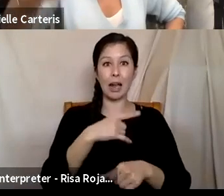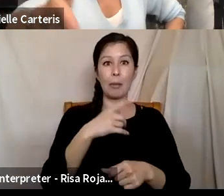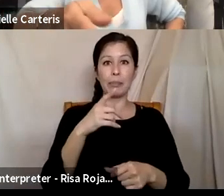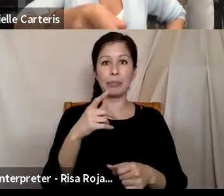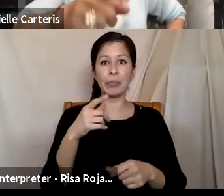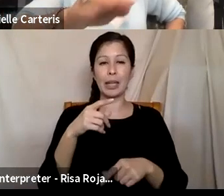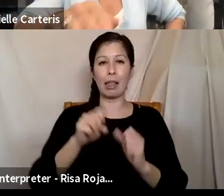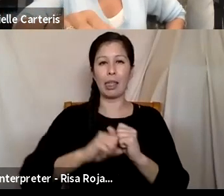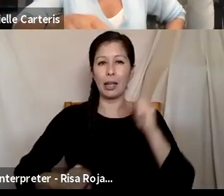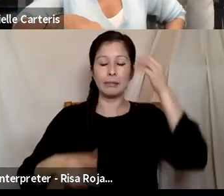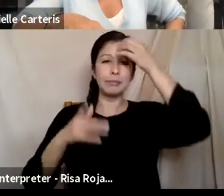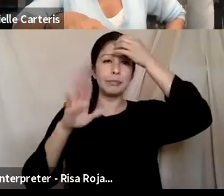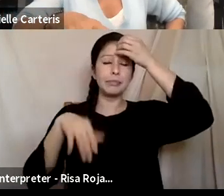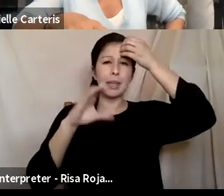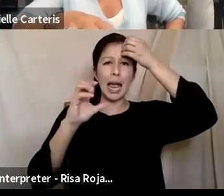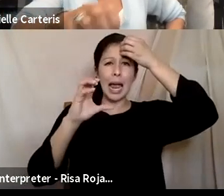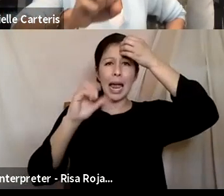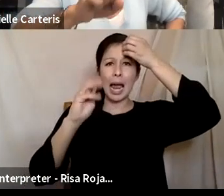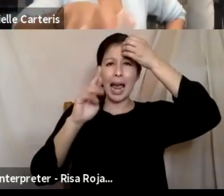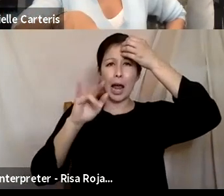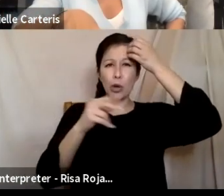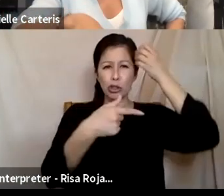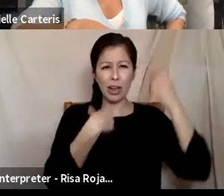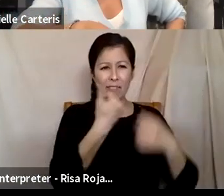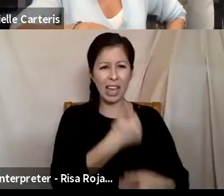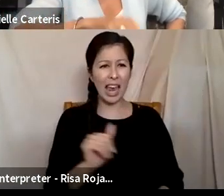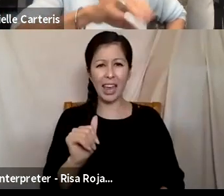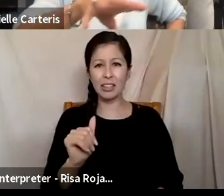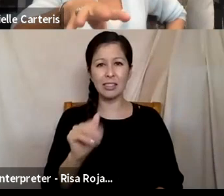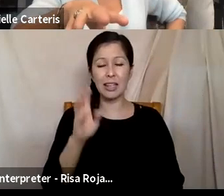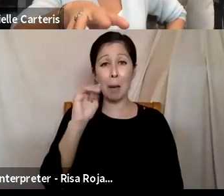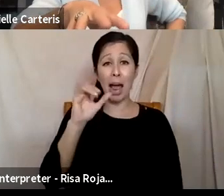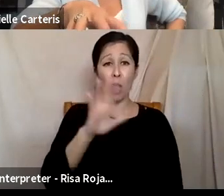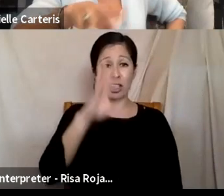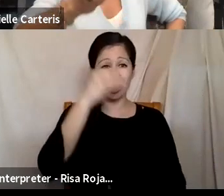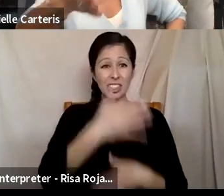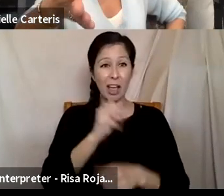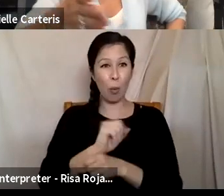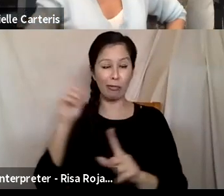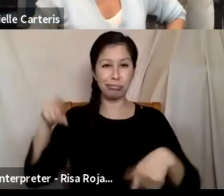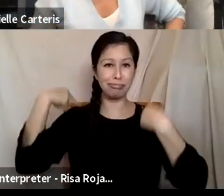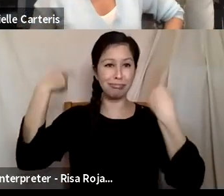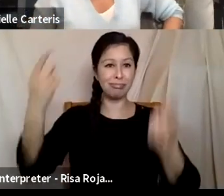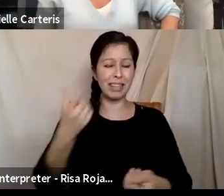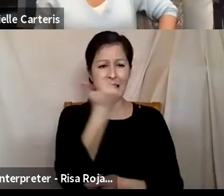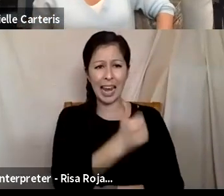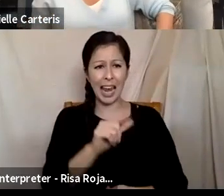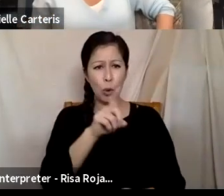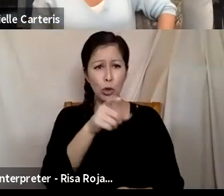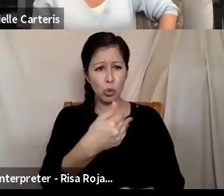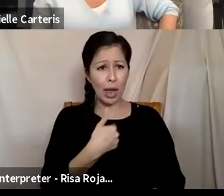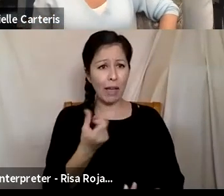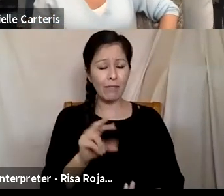going a little bit longer. Cameron, did you have anything that having Milo as a son and being in this industry for so long, is there a question you